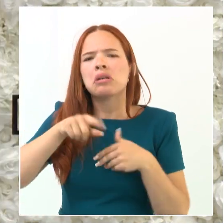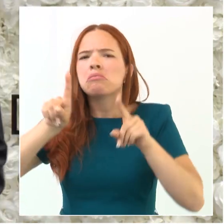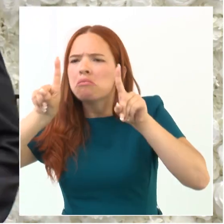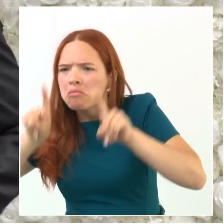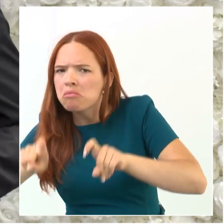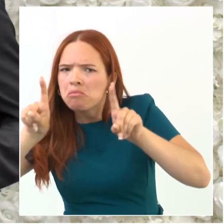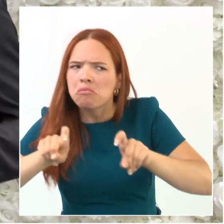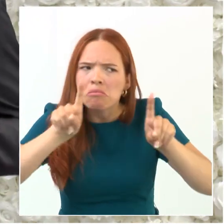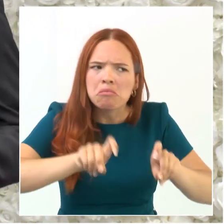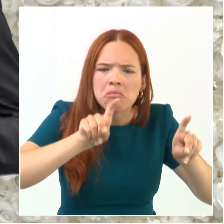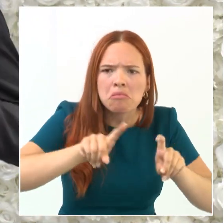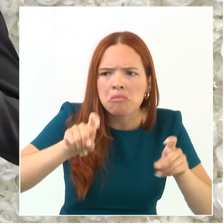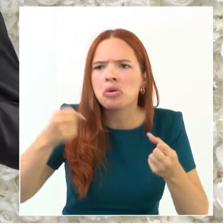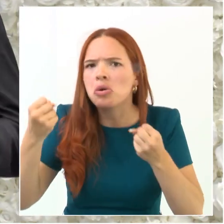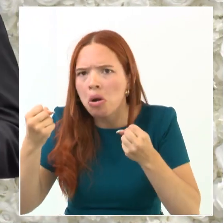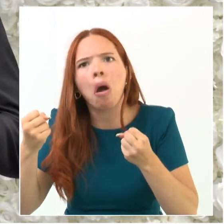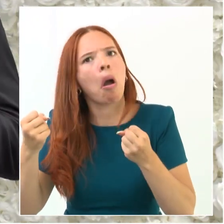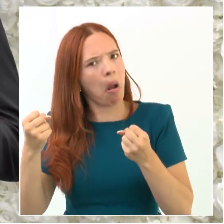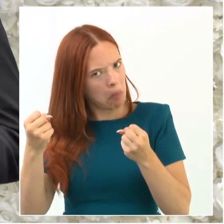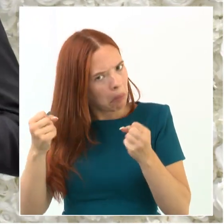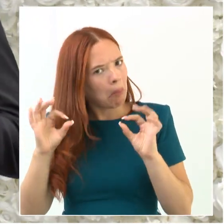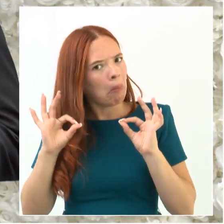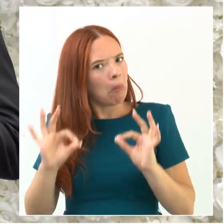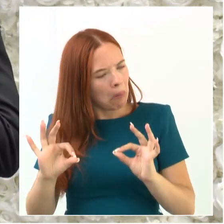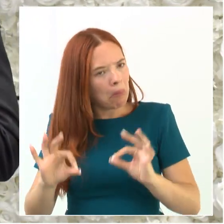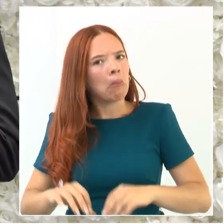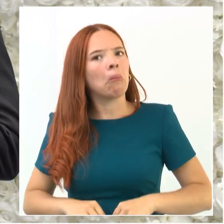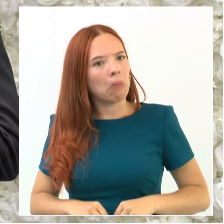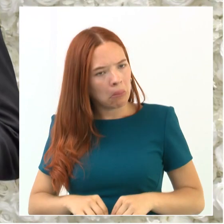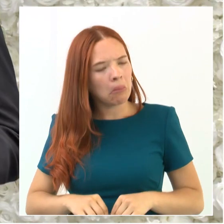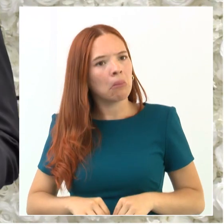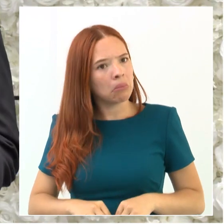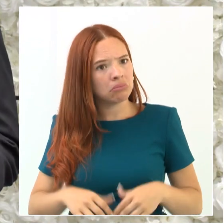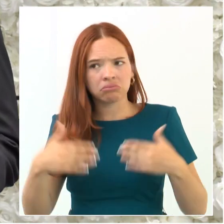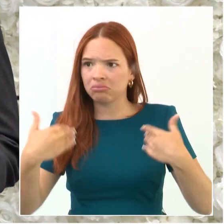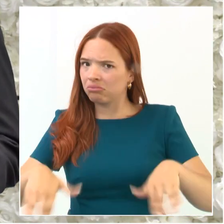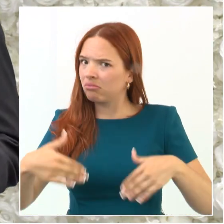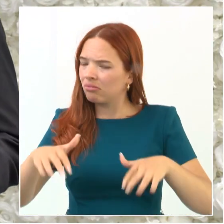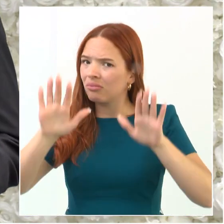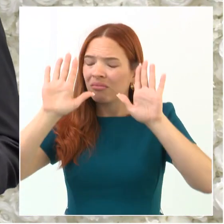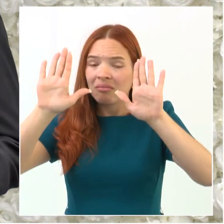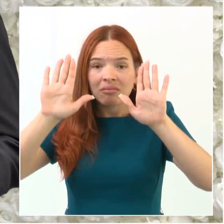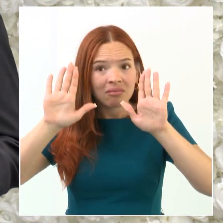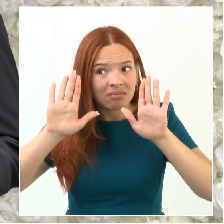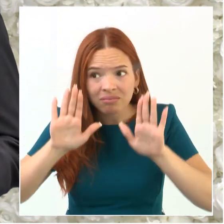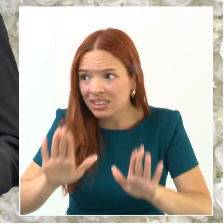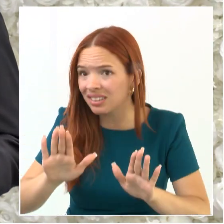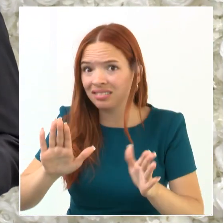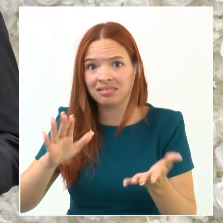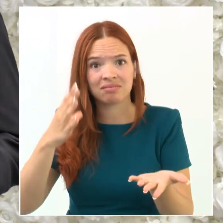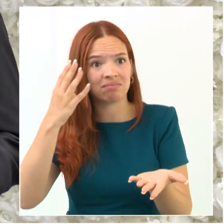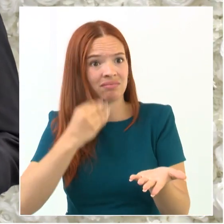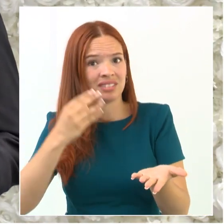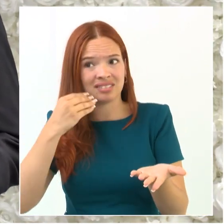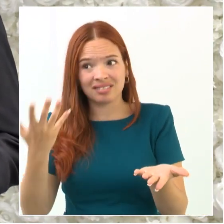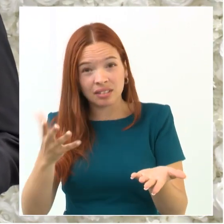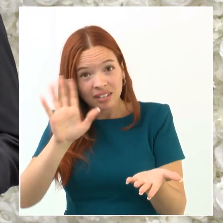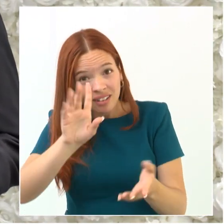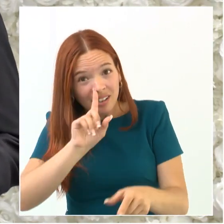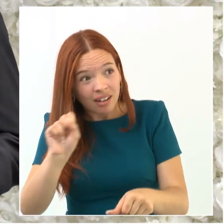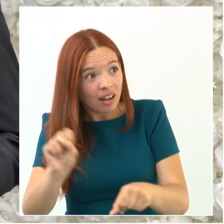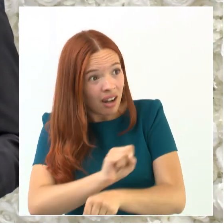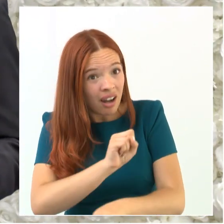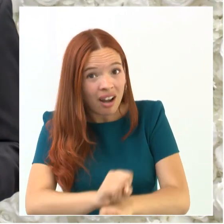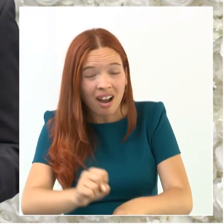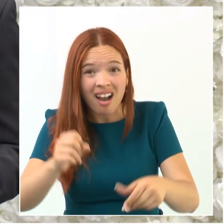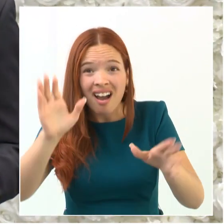It's really a great experience for us to be here in Washington, D.C. finally. There hasn't been a